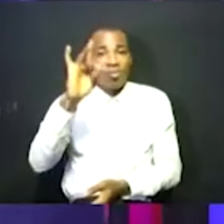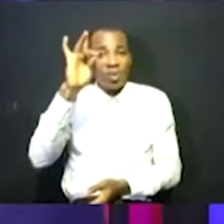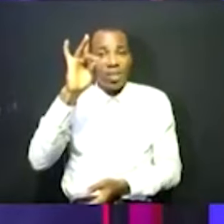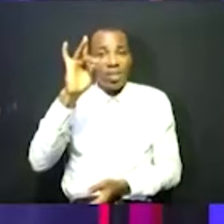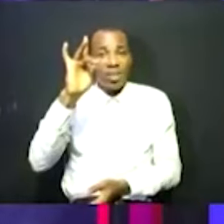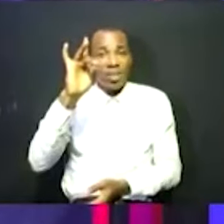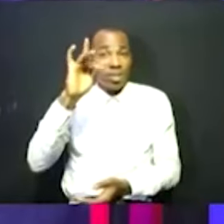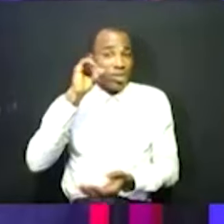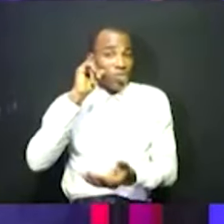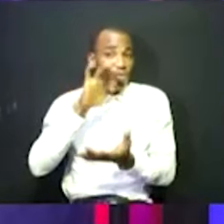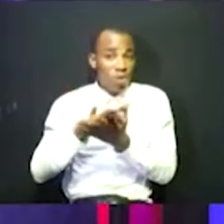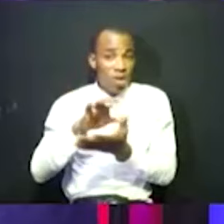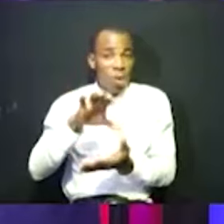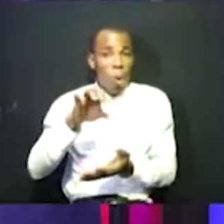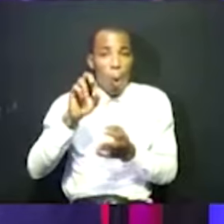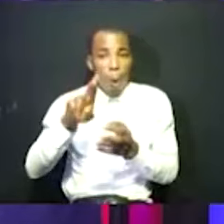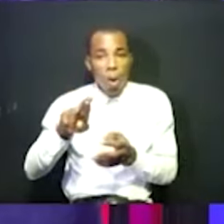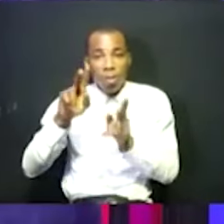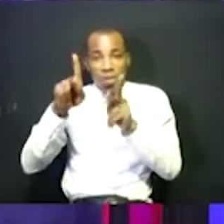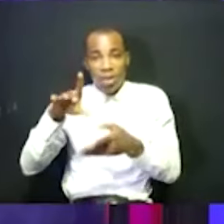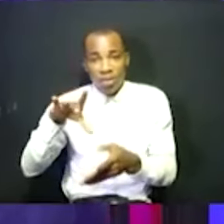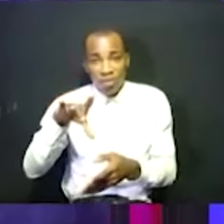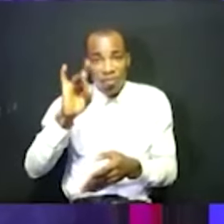bad. So